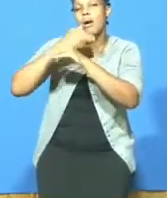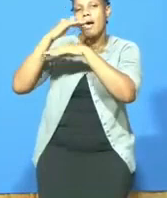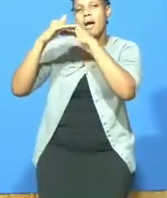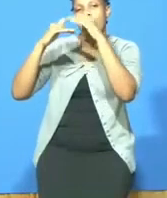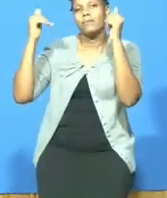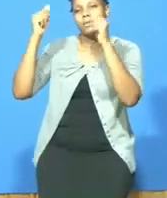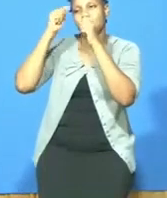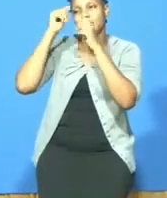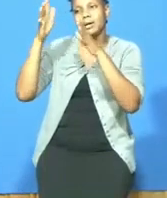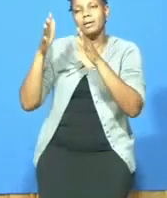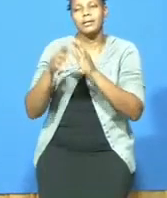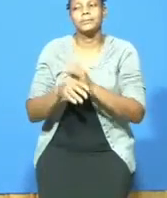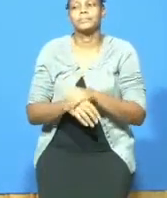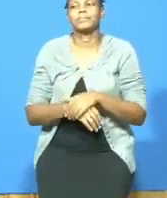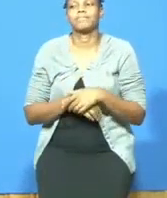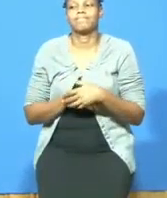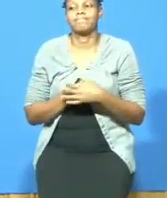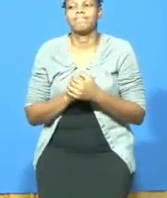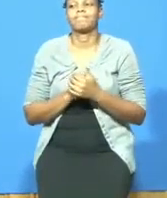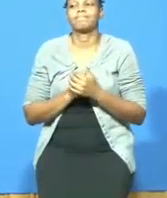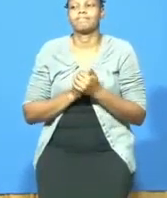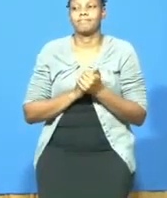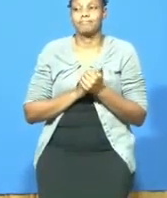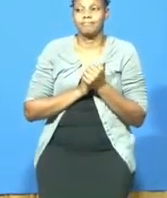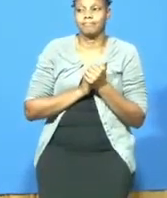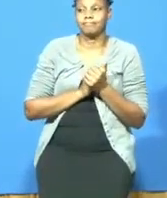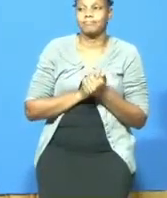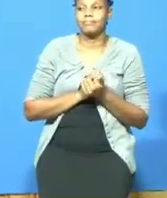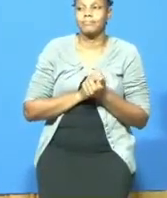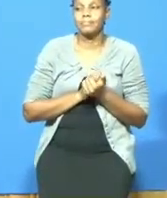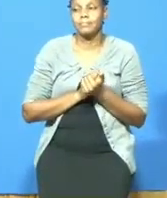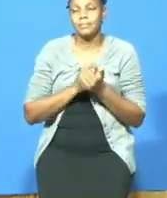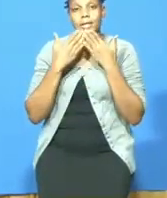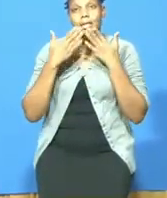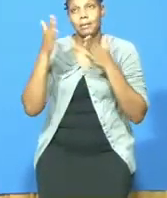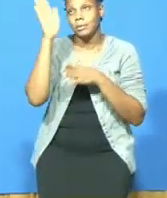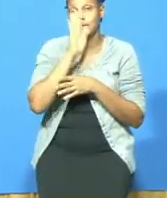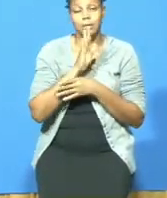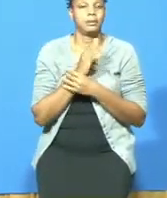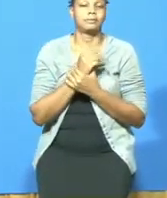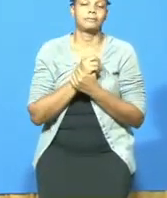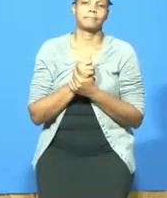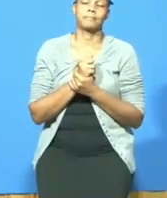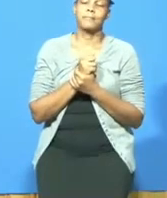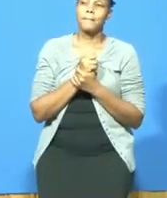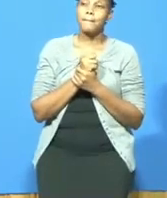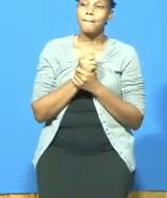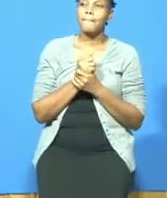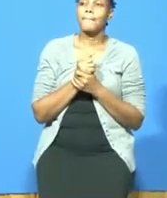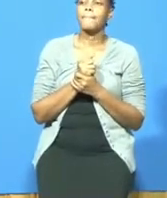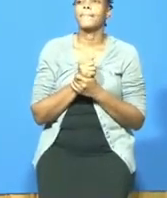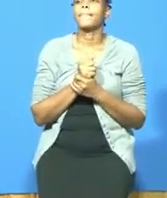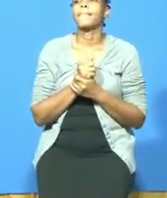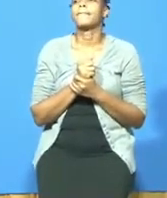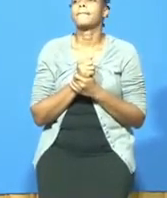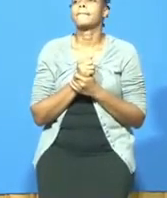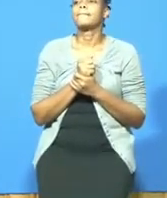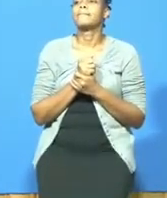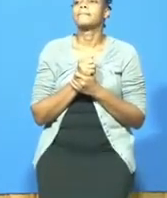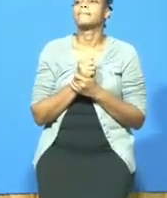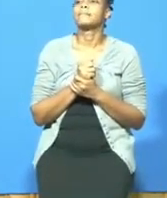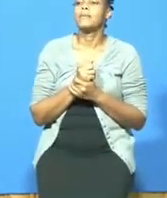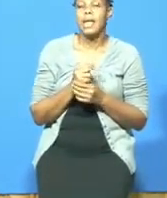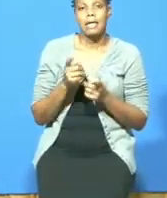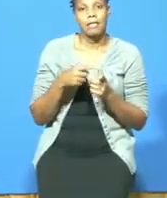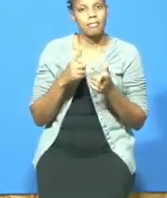with 3 minutes to go, it gets sweeter. Oh, thanks be to God. With 3 minutes to go, it gets sweeter. Then one